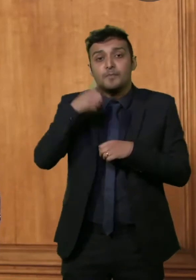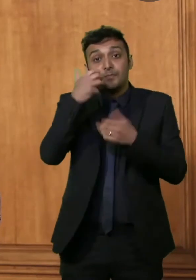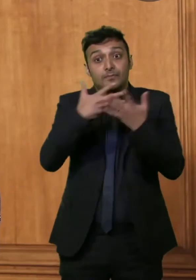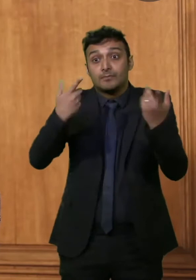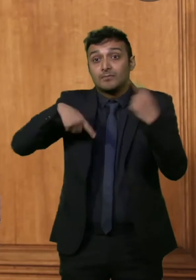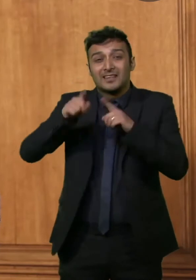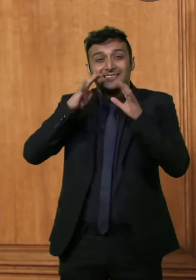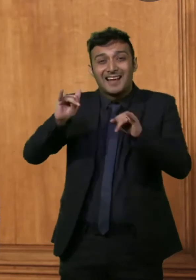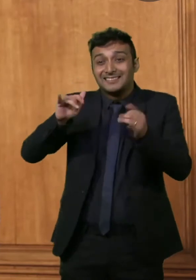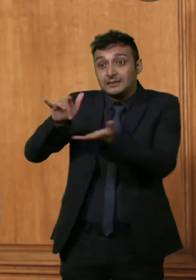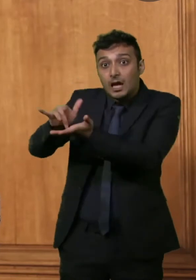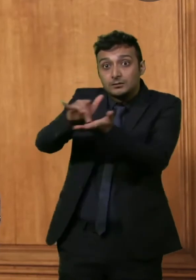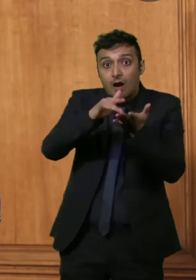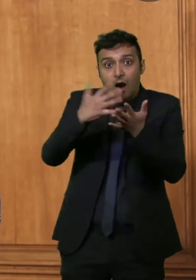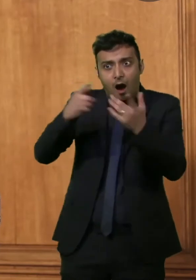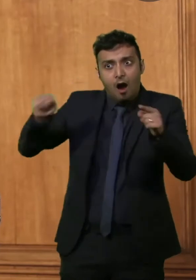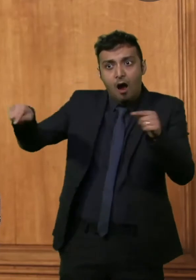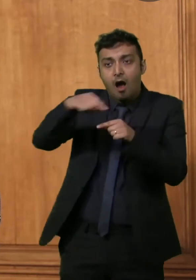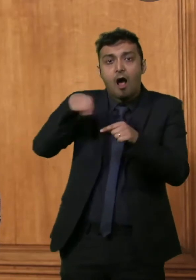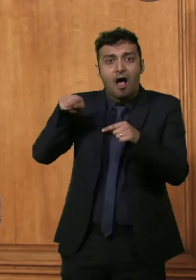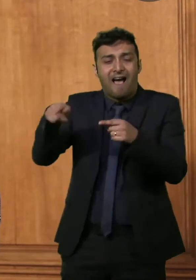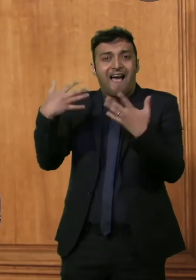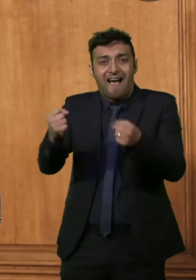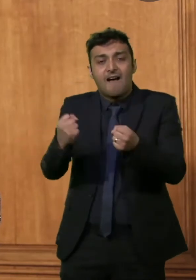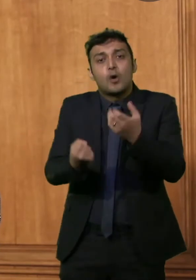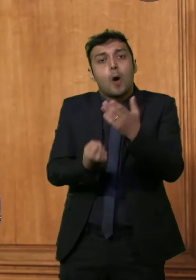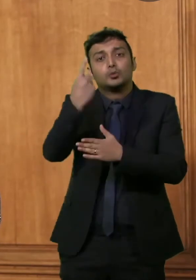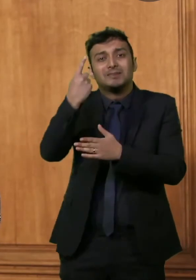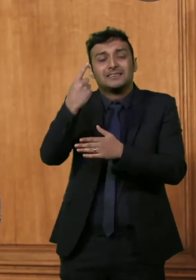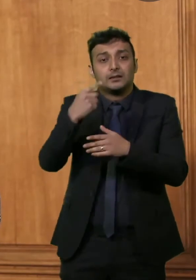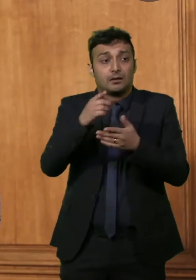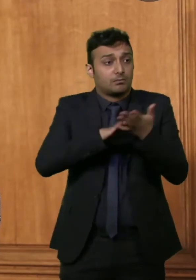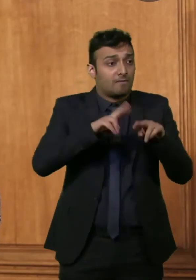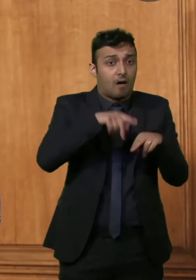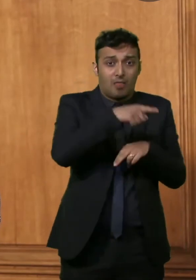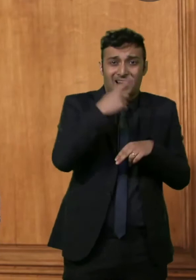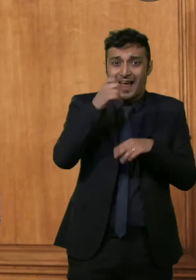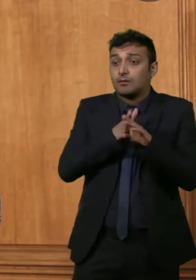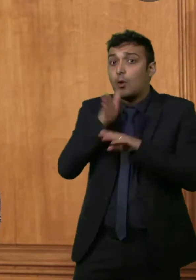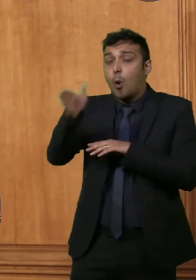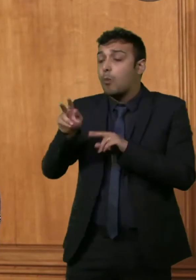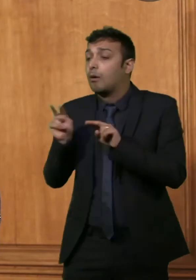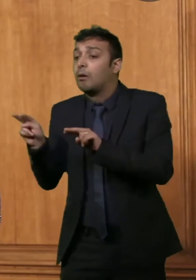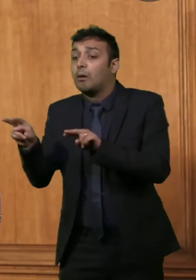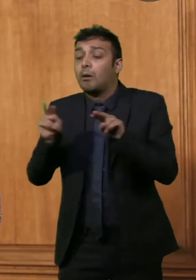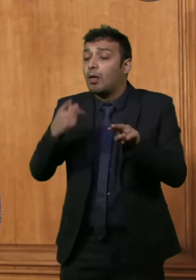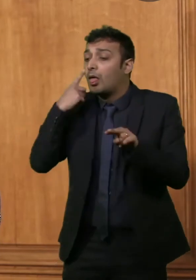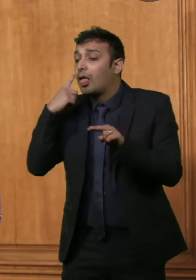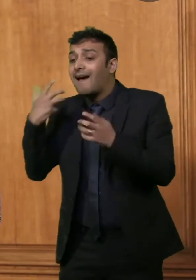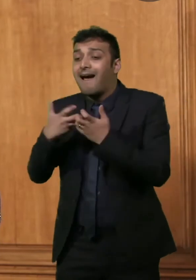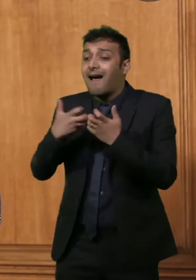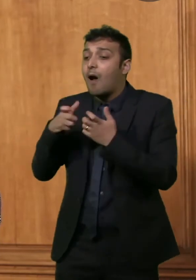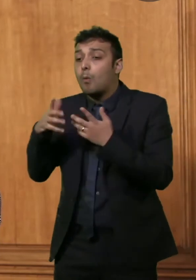for families to get used to the testing or to seek any help. And I think with time, I'm sure families will give